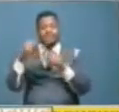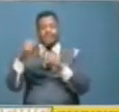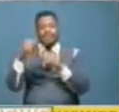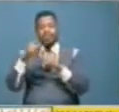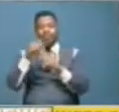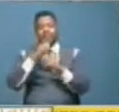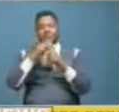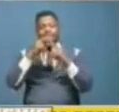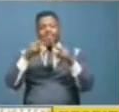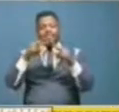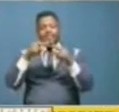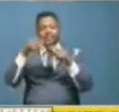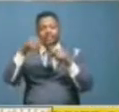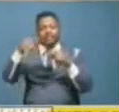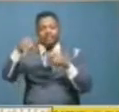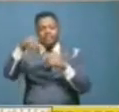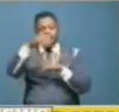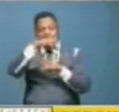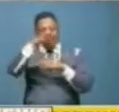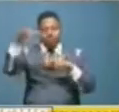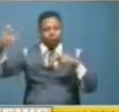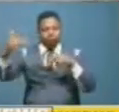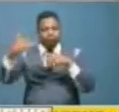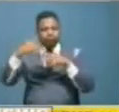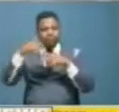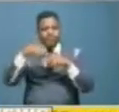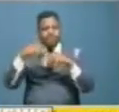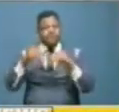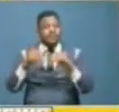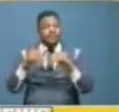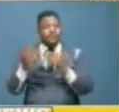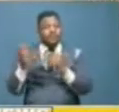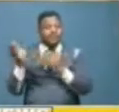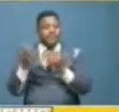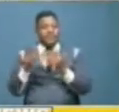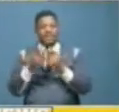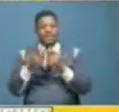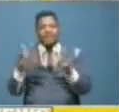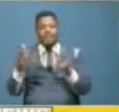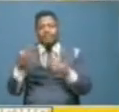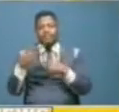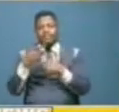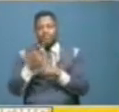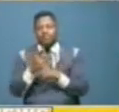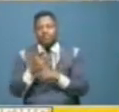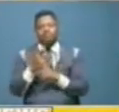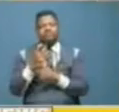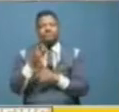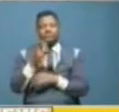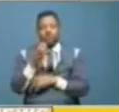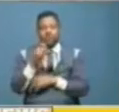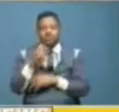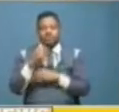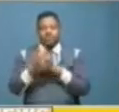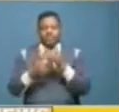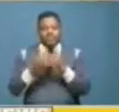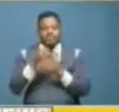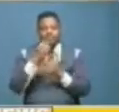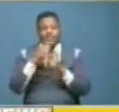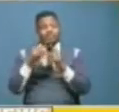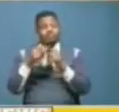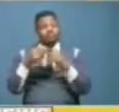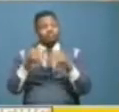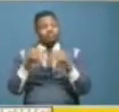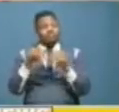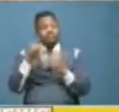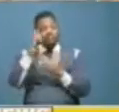and Kofodia, who flood the market, bring along large quantities of fresh and processed food items to sell for